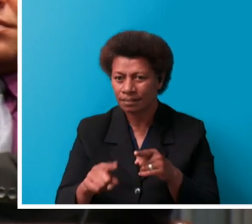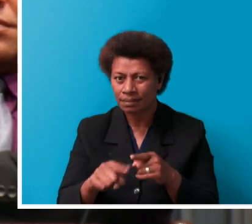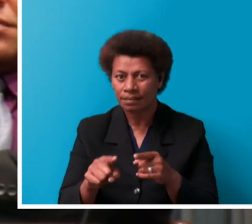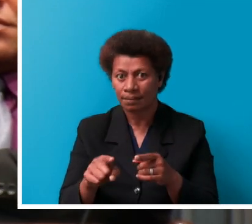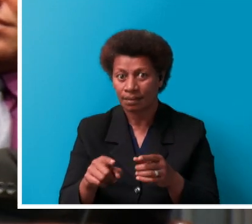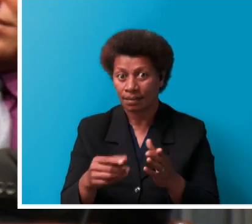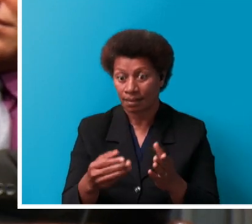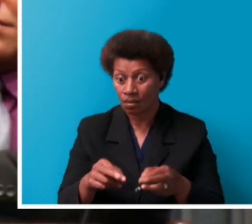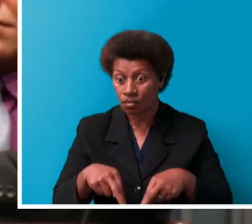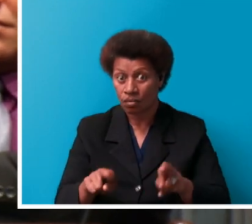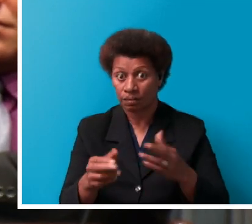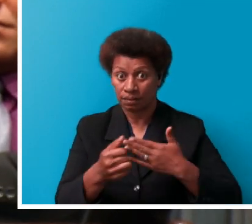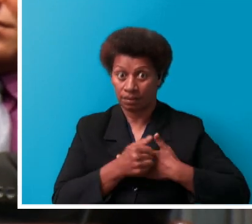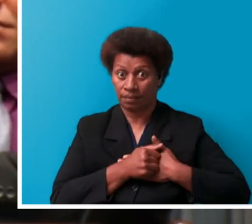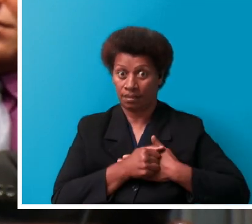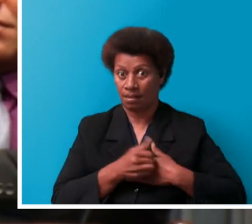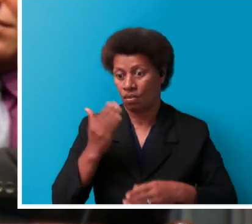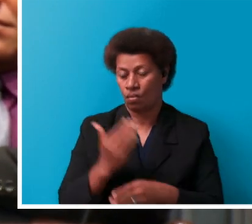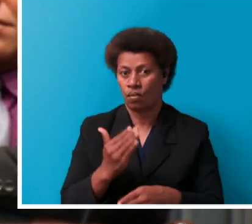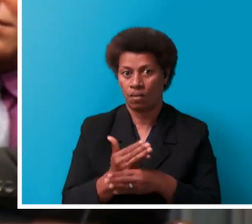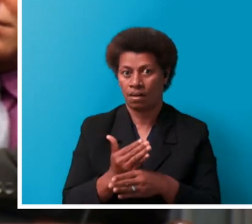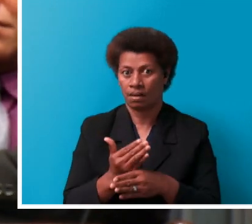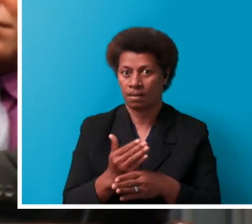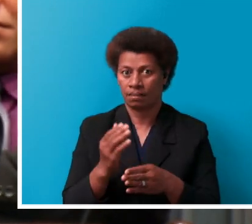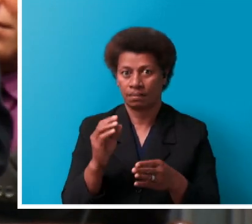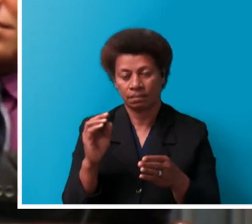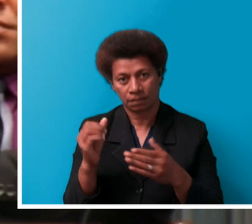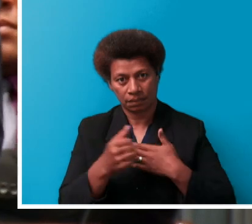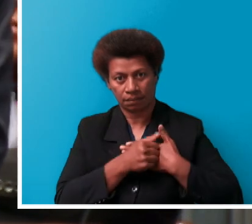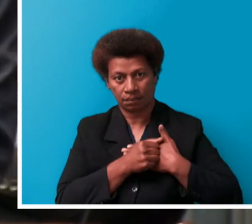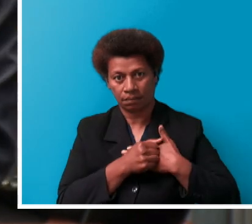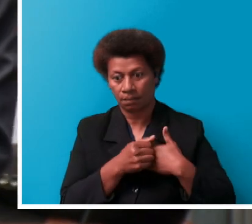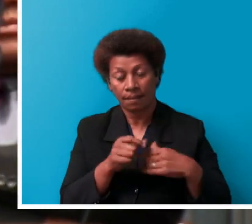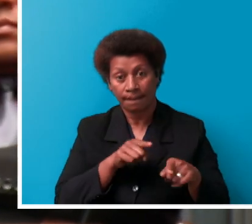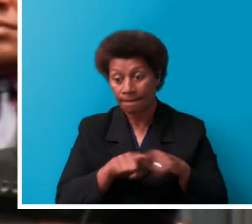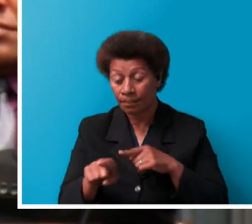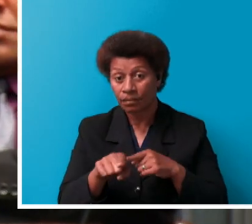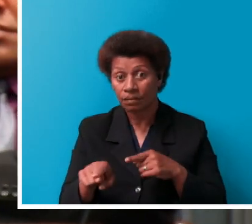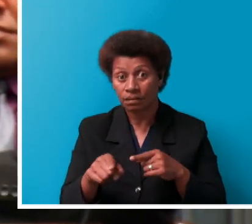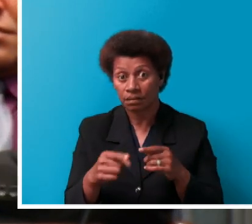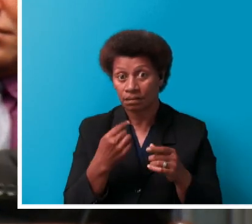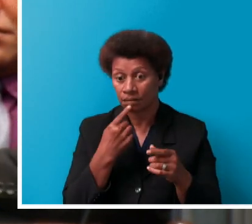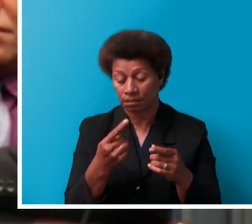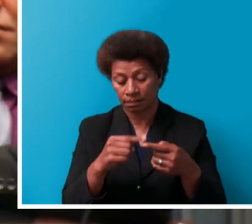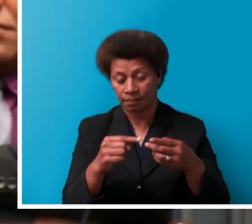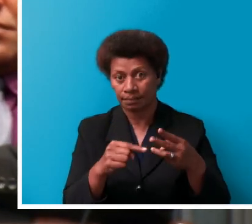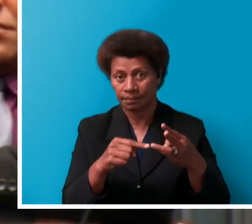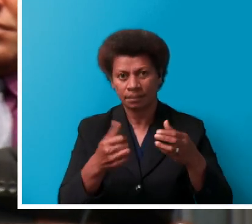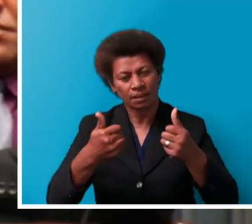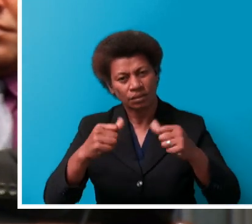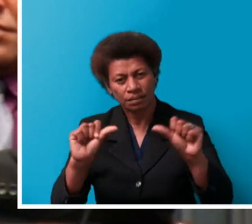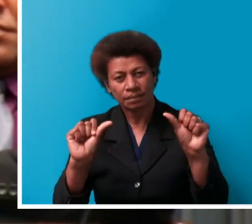and operational efficiency. Mr. Speaker, some of the notable achievements we have already made in this